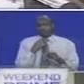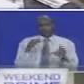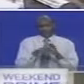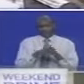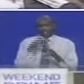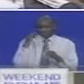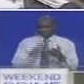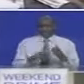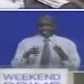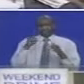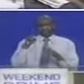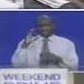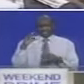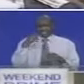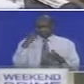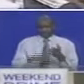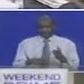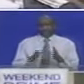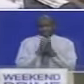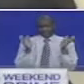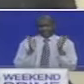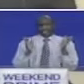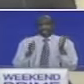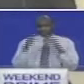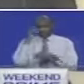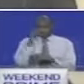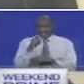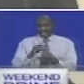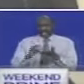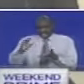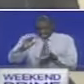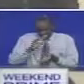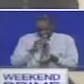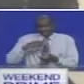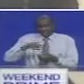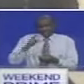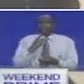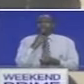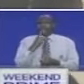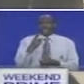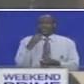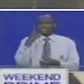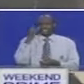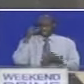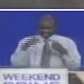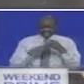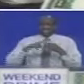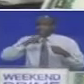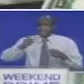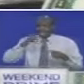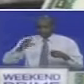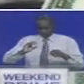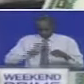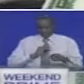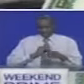vice chancellor of one of the public university of allocating himself almost 126 million shillings,